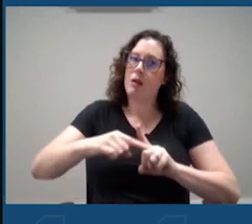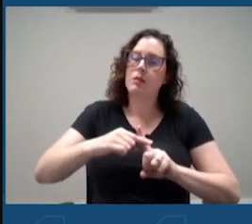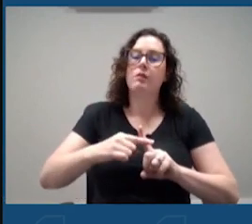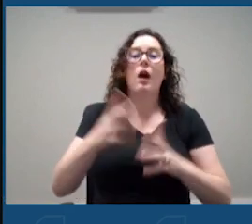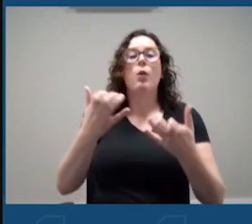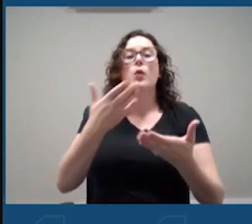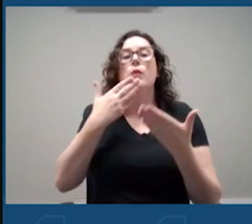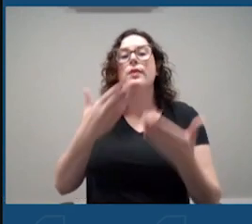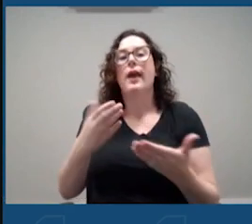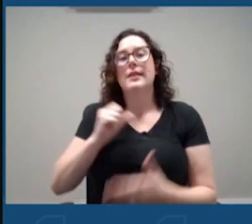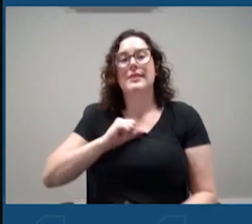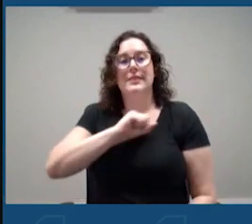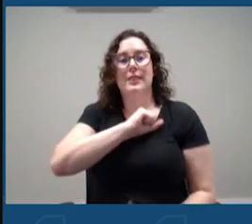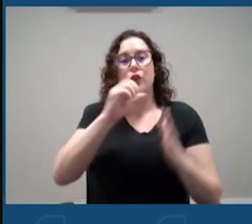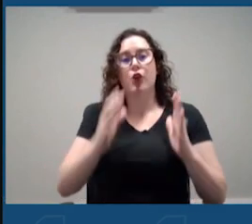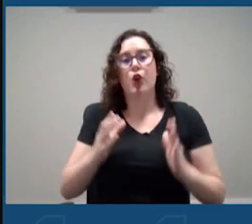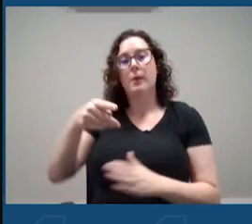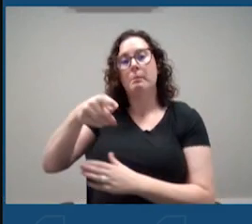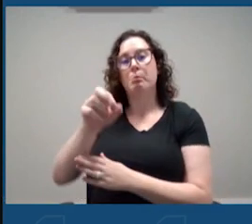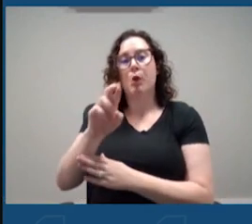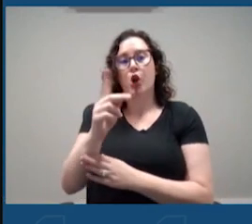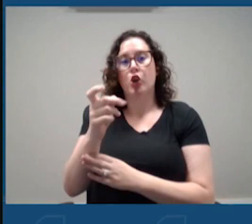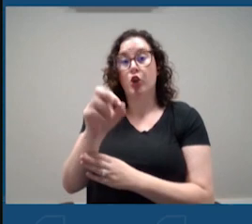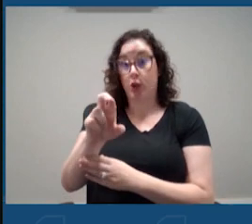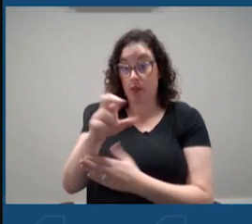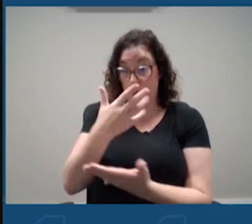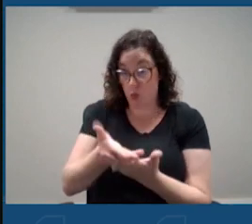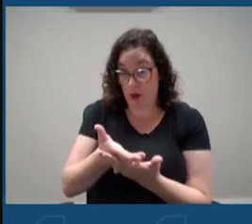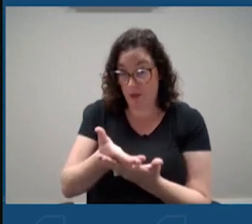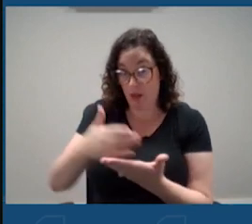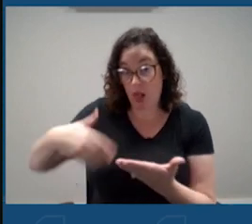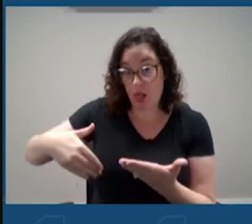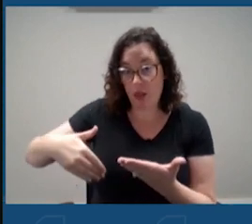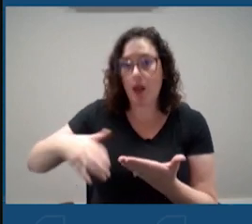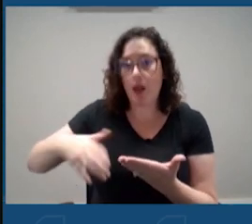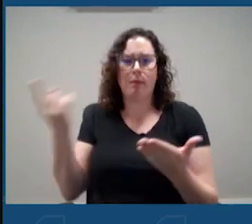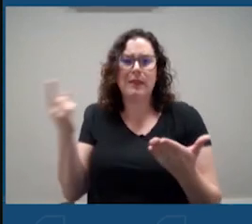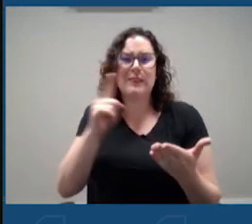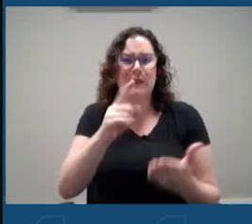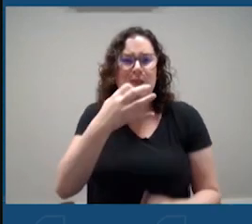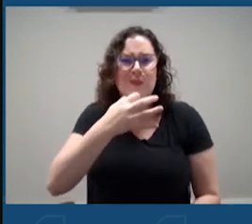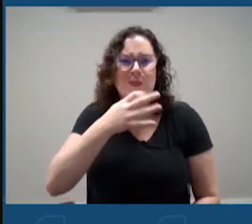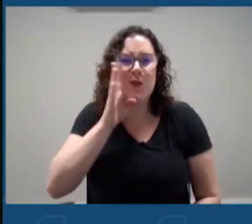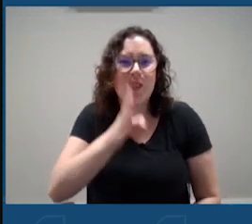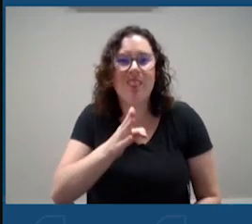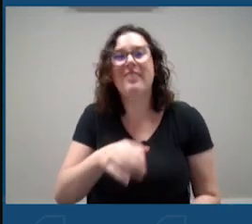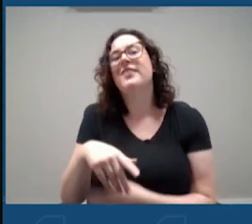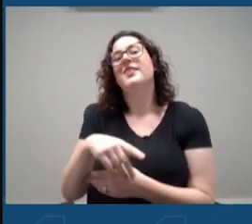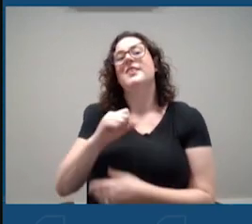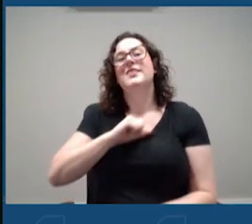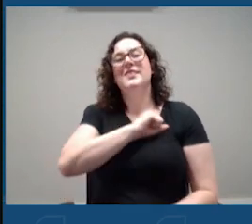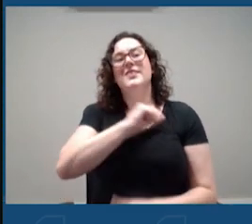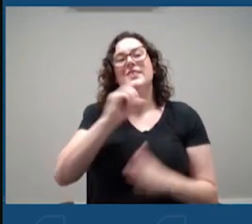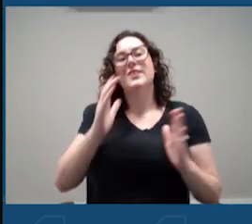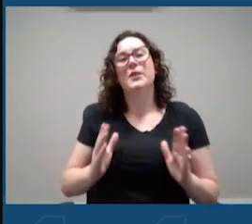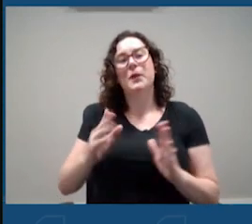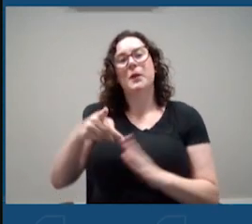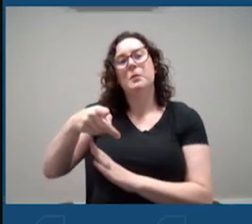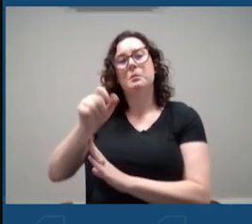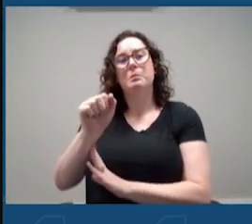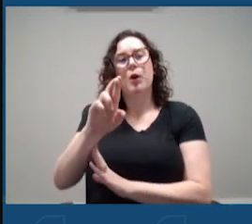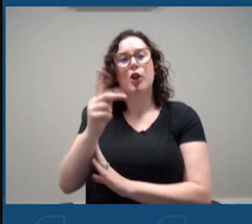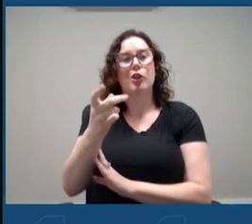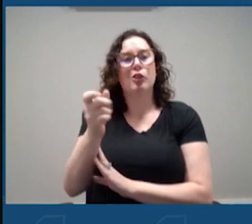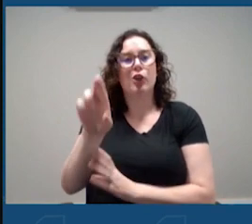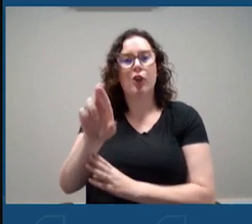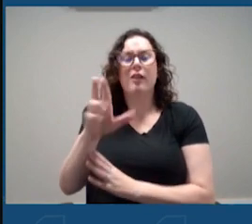Parker, Senator Parker, have you made it here yet? All right, you'll be up soon. Senator Parker, Patricia Fahey, thank